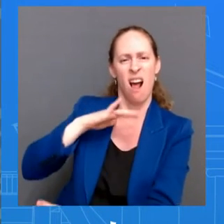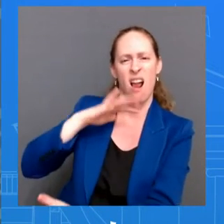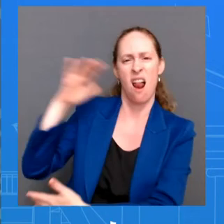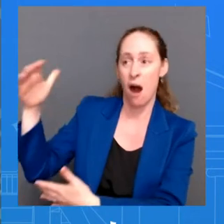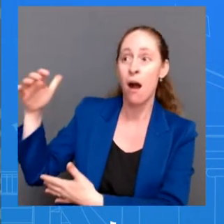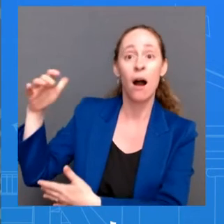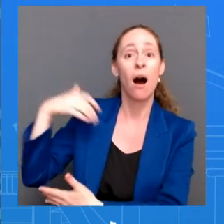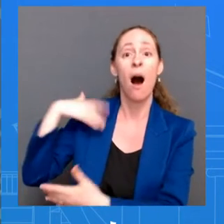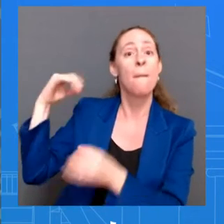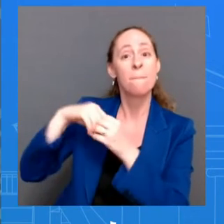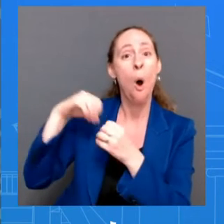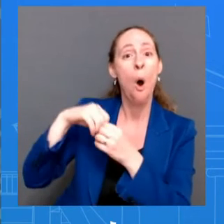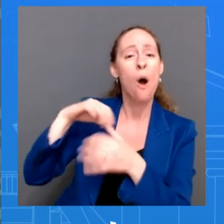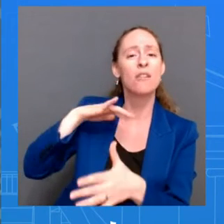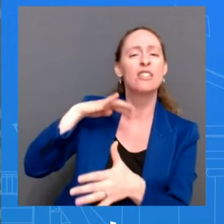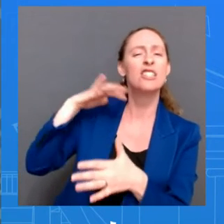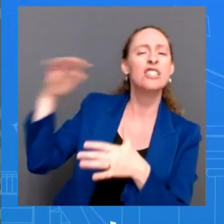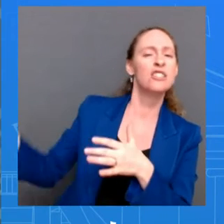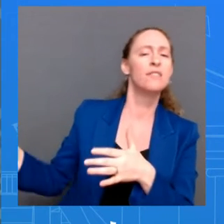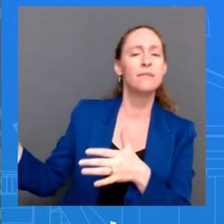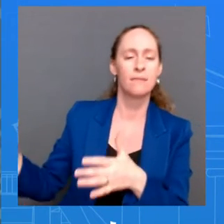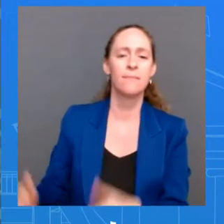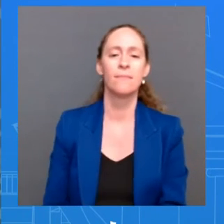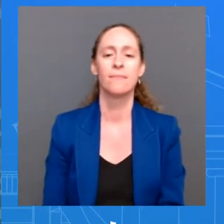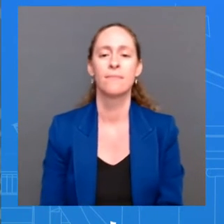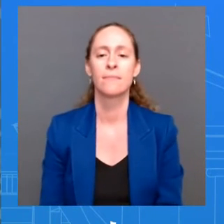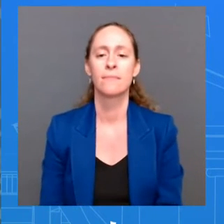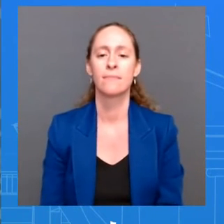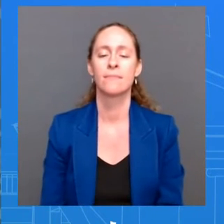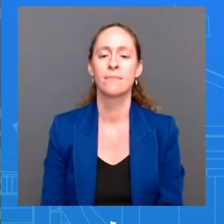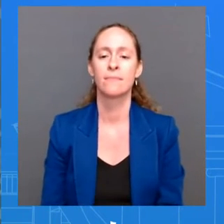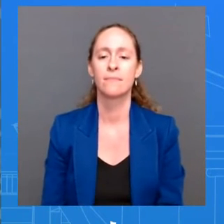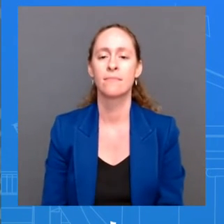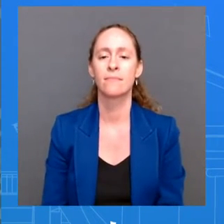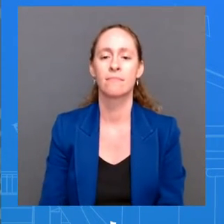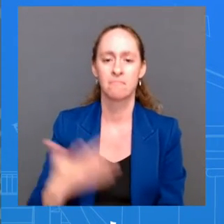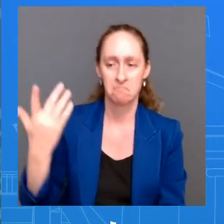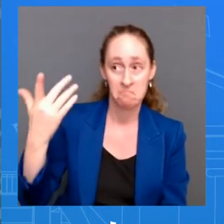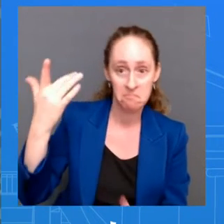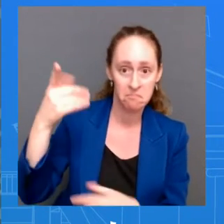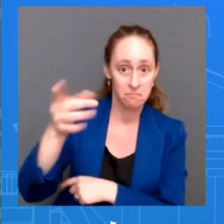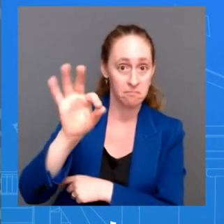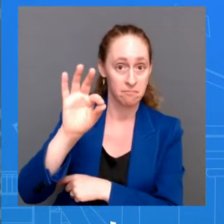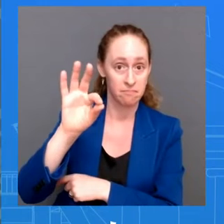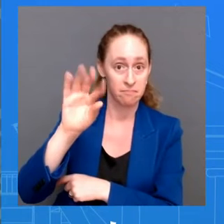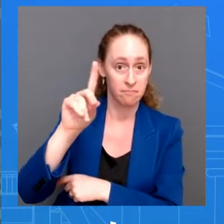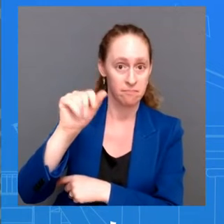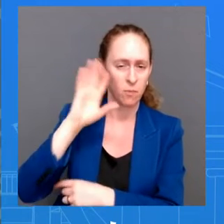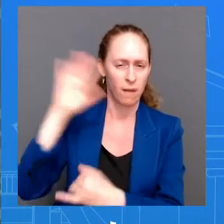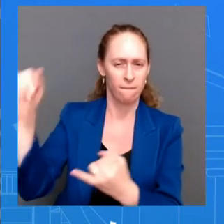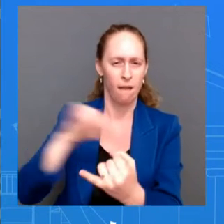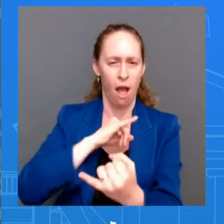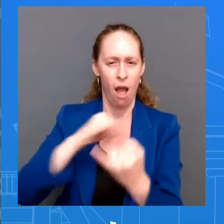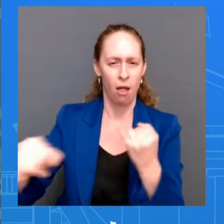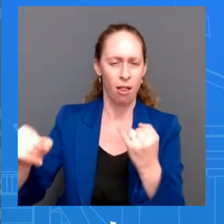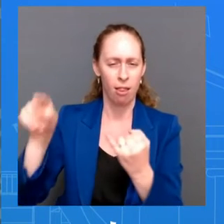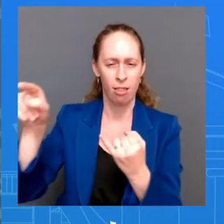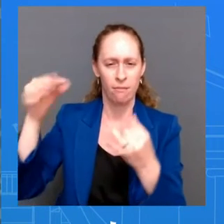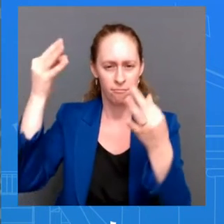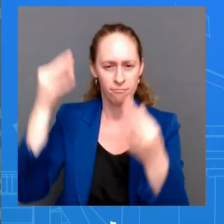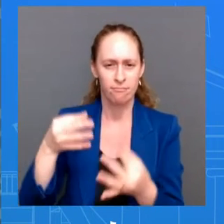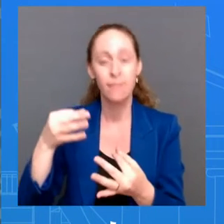pending FDA authorization and a recommended by CDC. Pending those FDA and